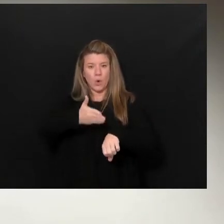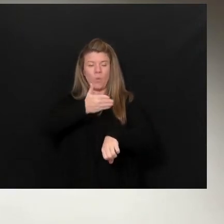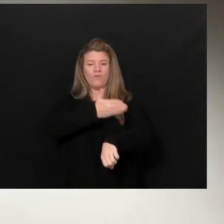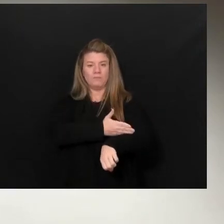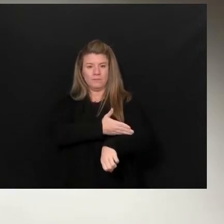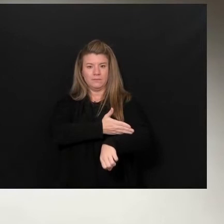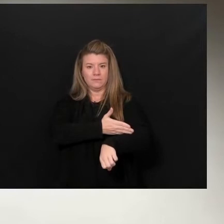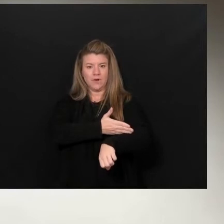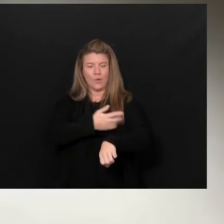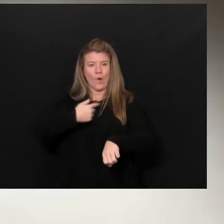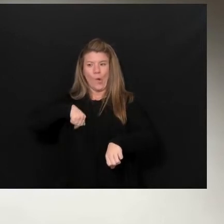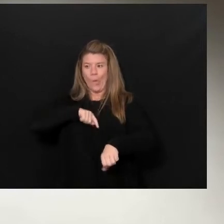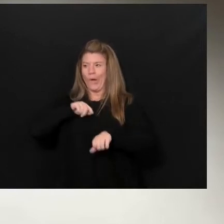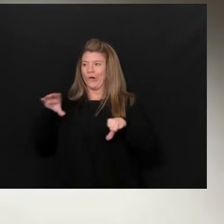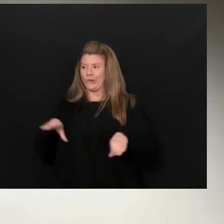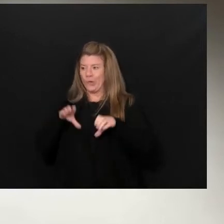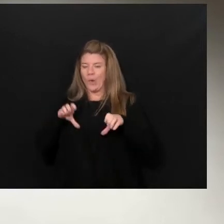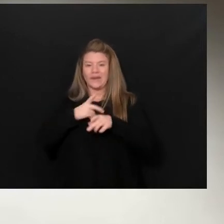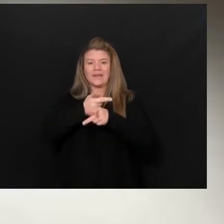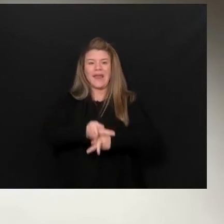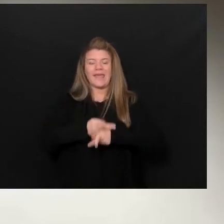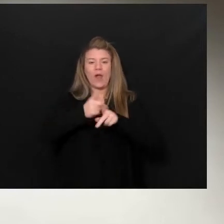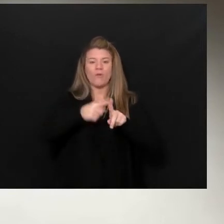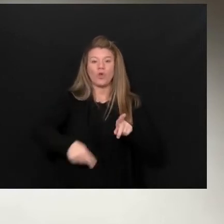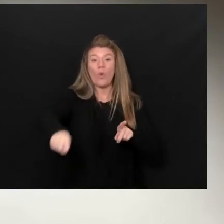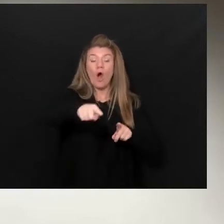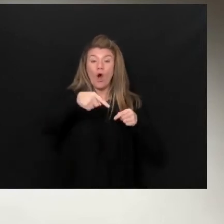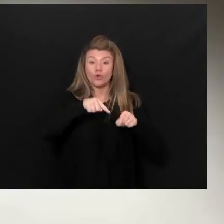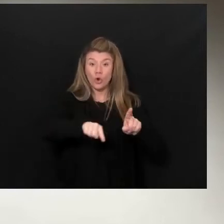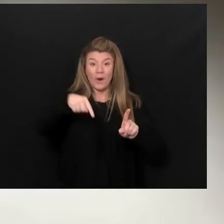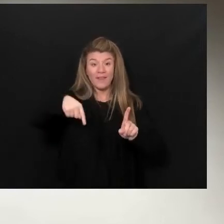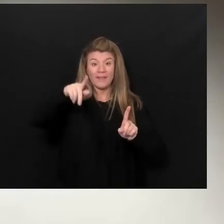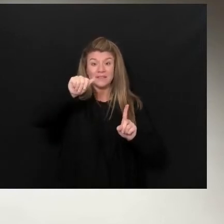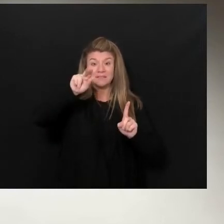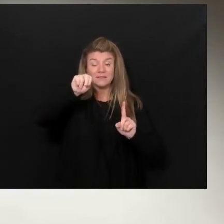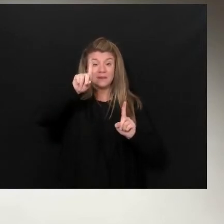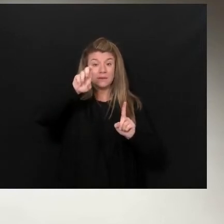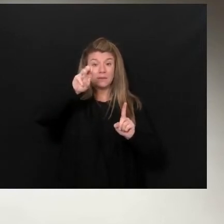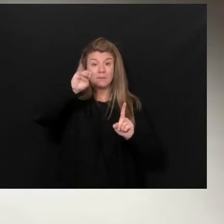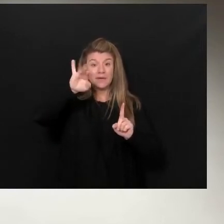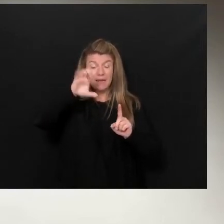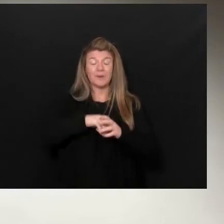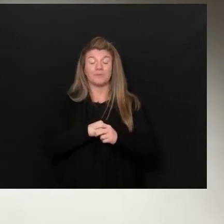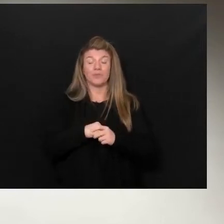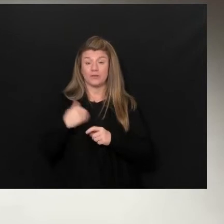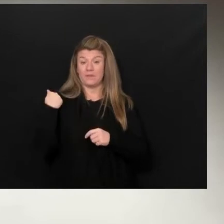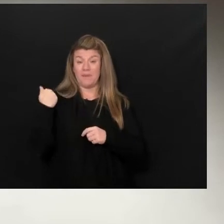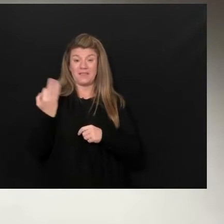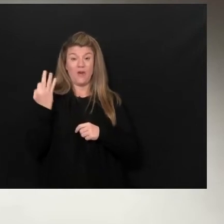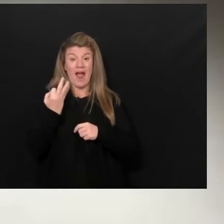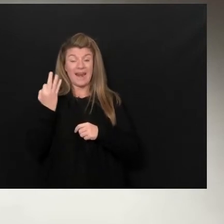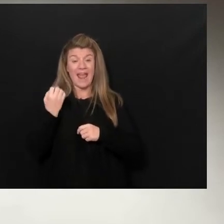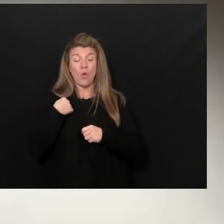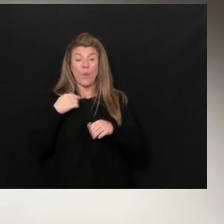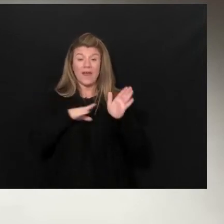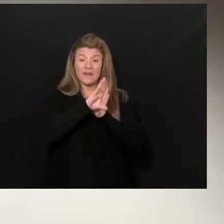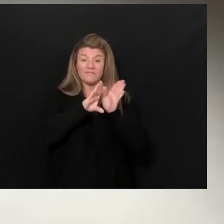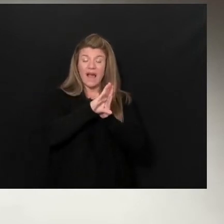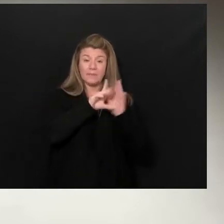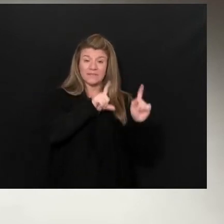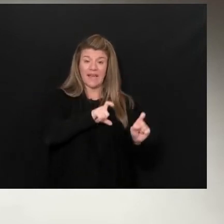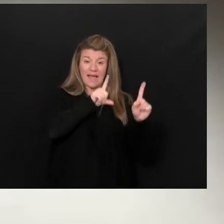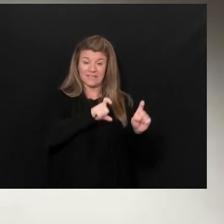address the pandemic and take care of citizens. Friday, we used the test that we developed through DHHR,